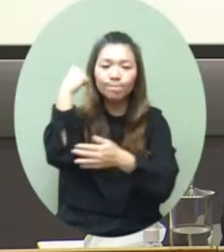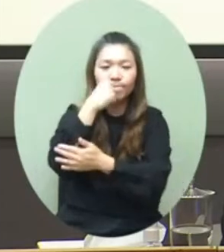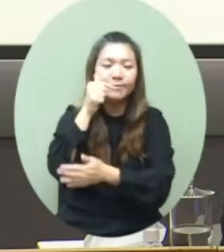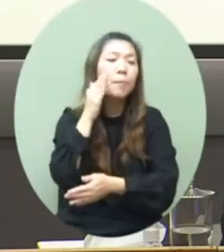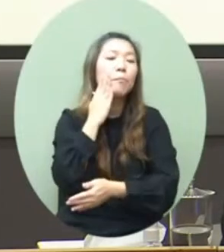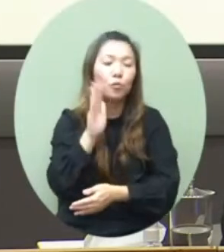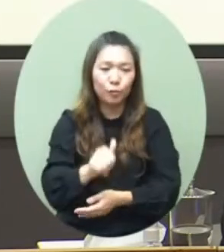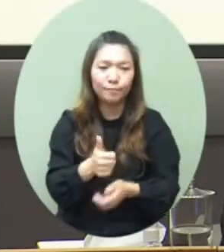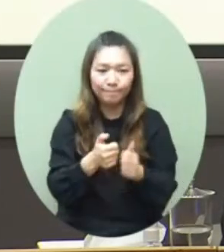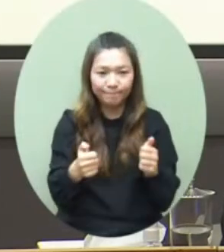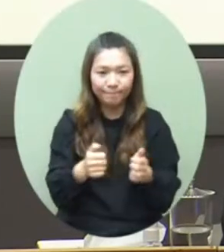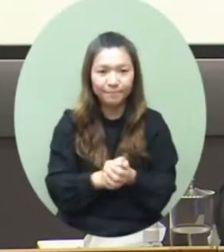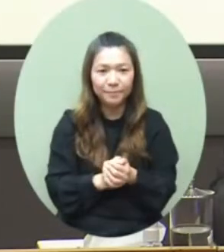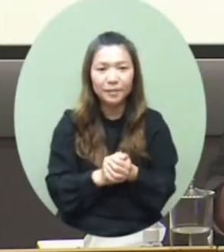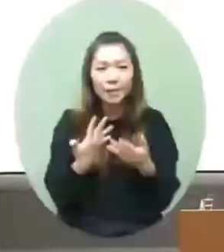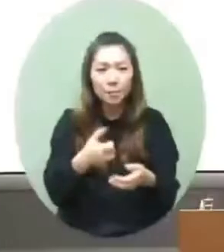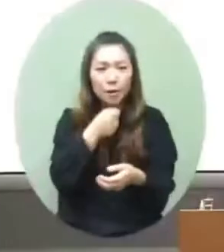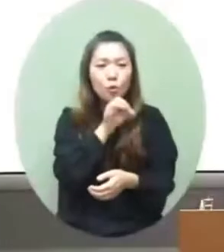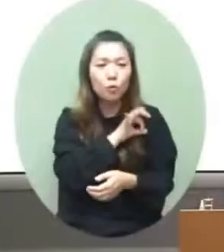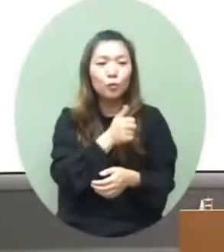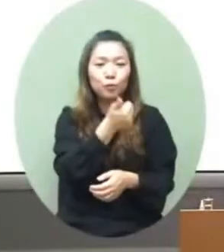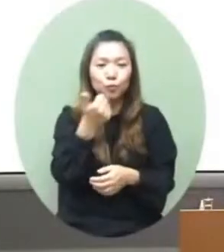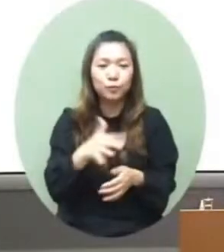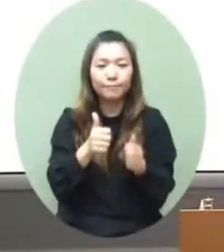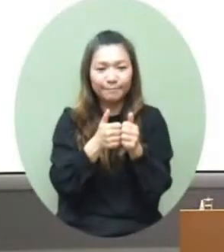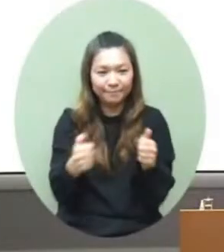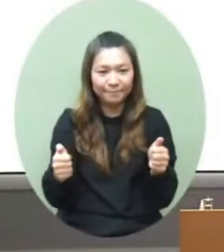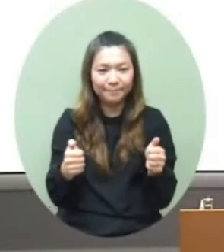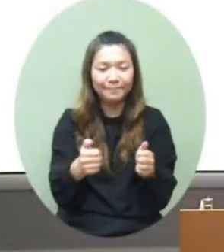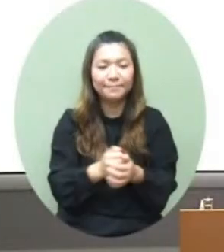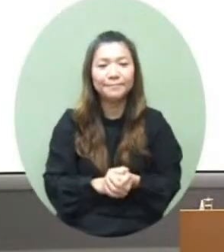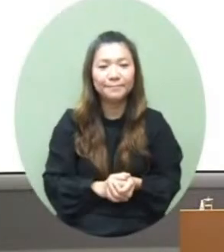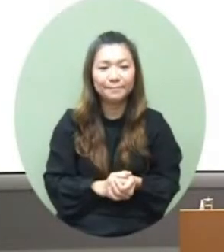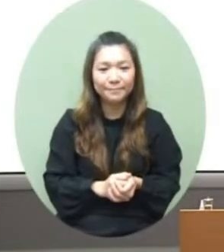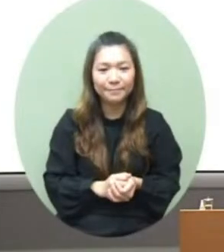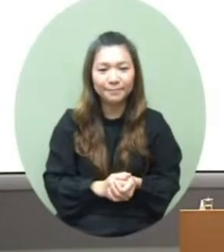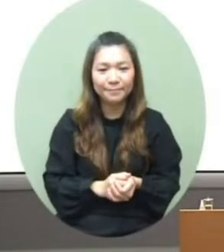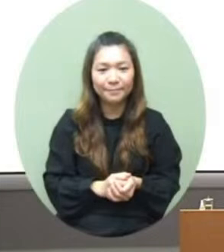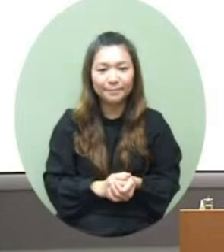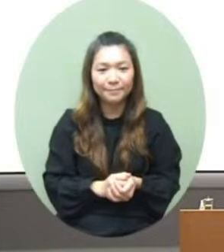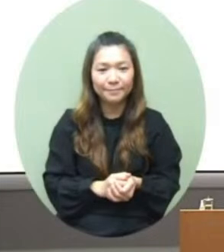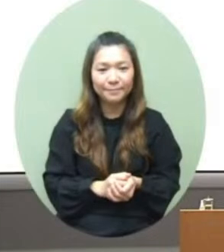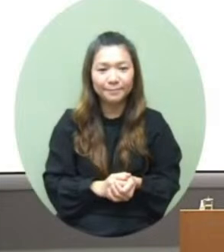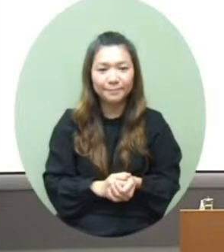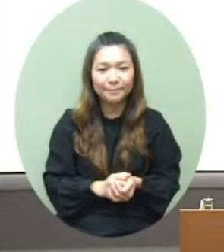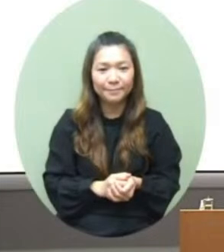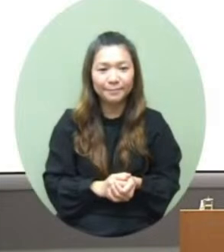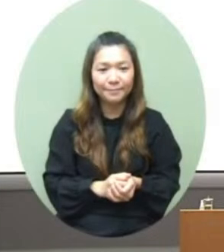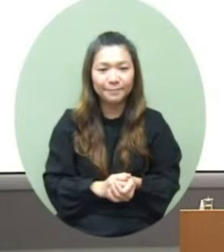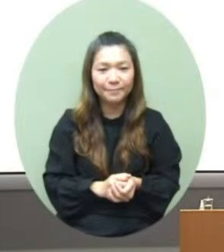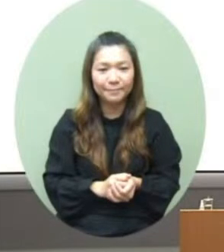that means we can bring positivity to society as a whole. That's the end of today's press conference. Thank you.